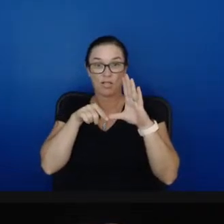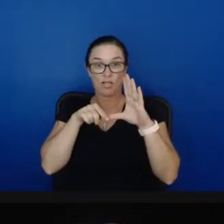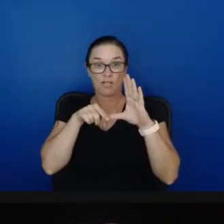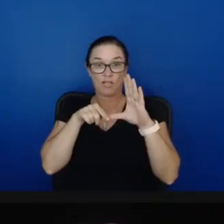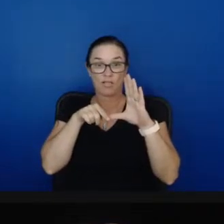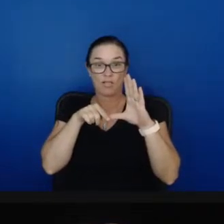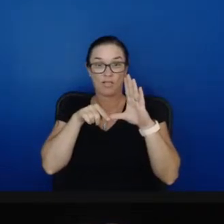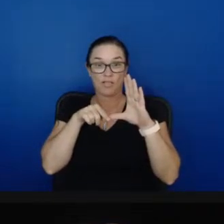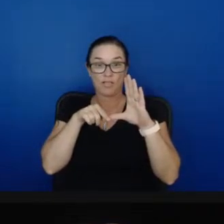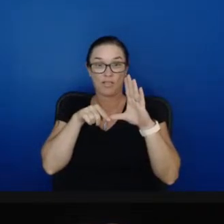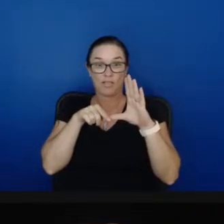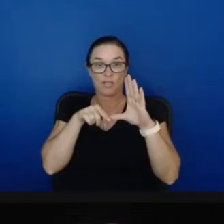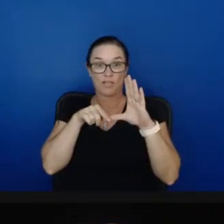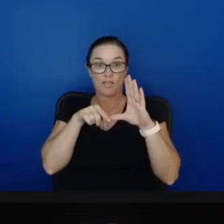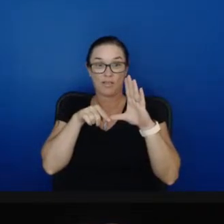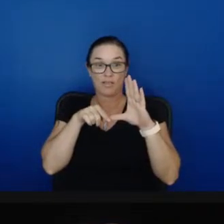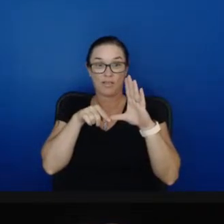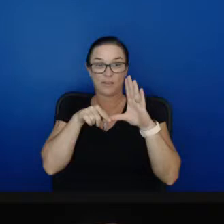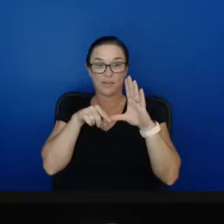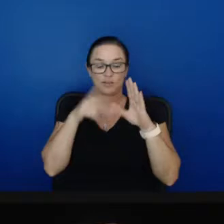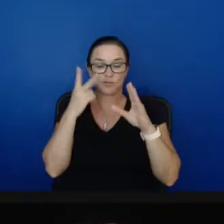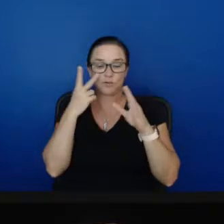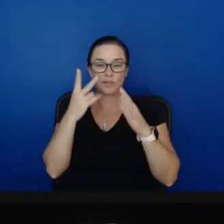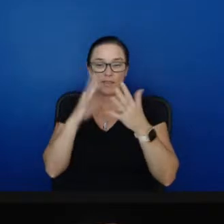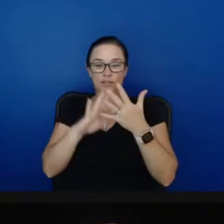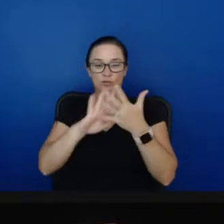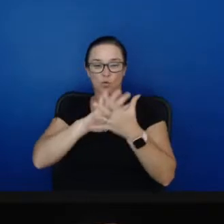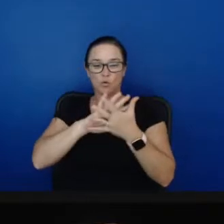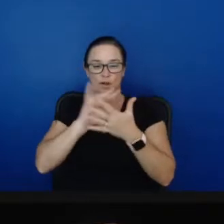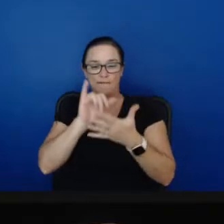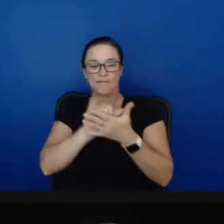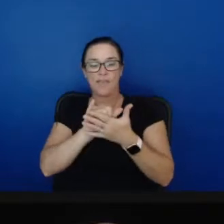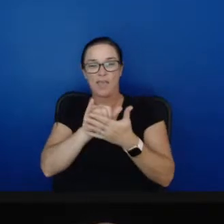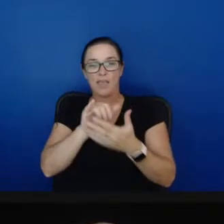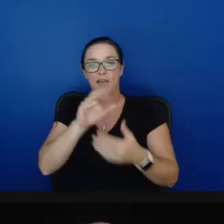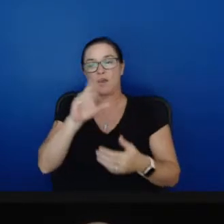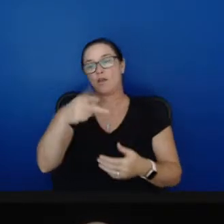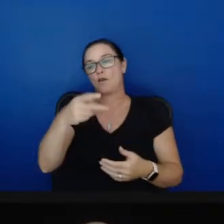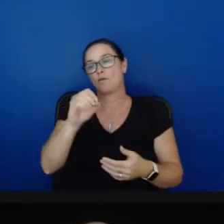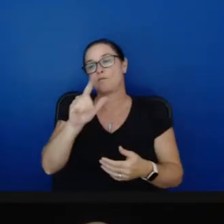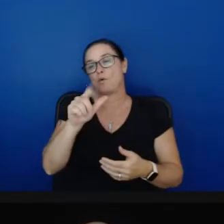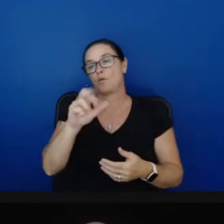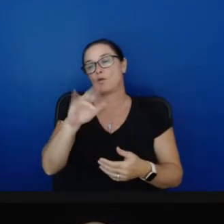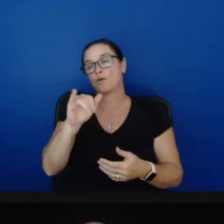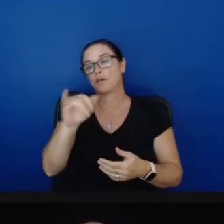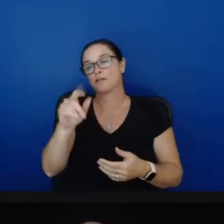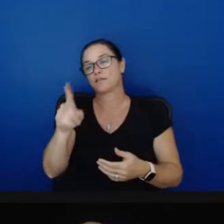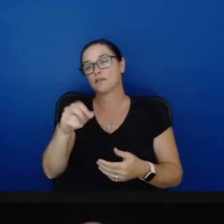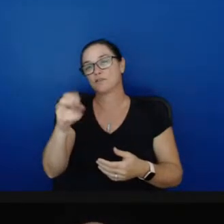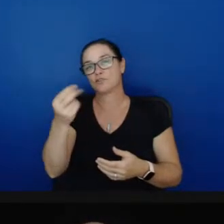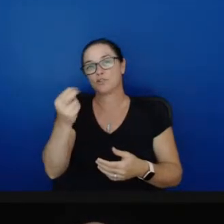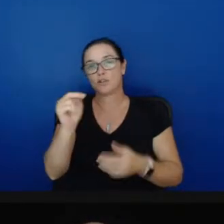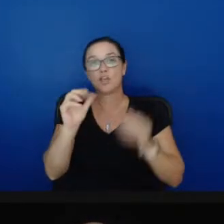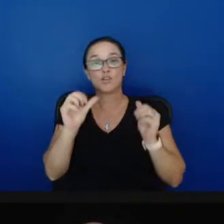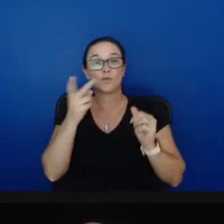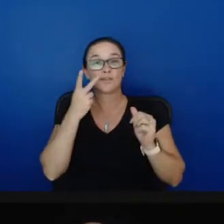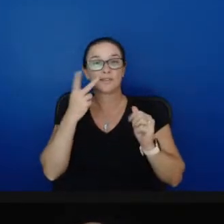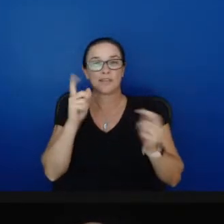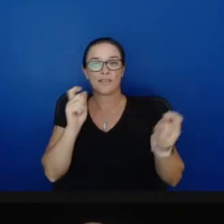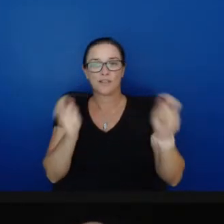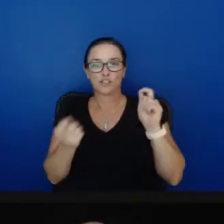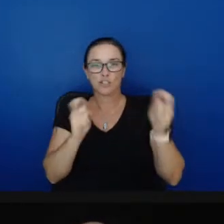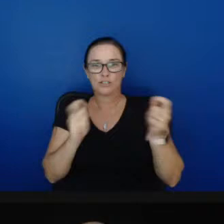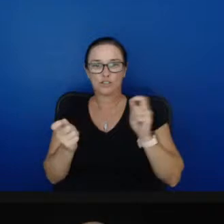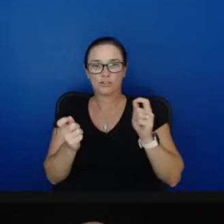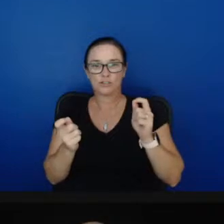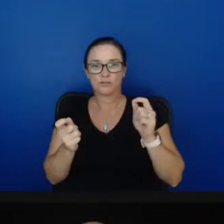measure the distortion of that polarization. And the bottom line is you see that this thing changes right there and right